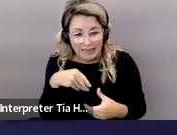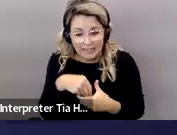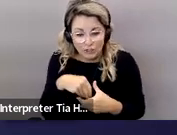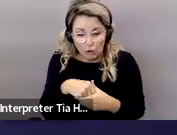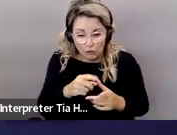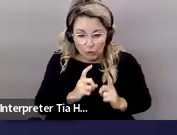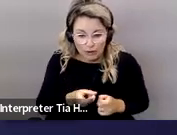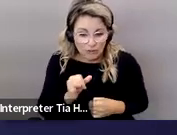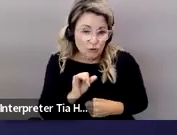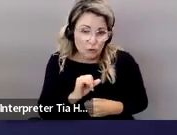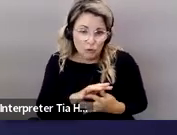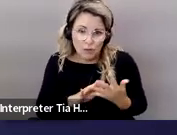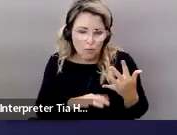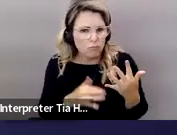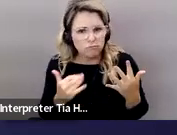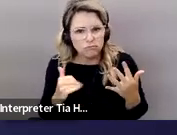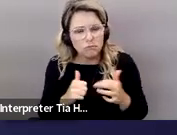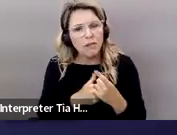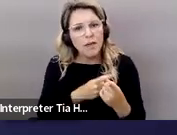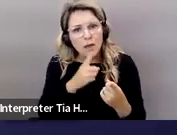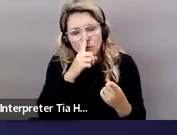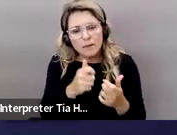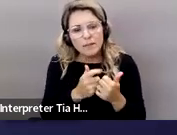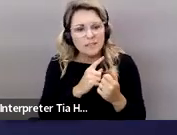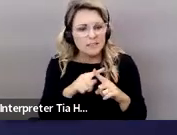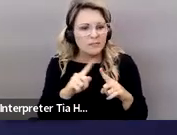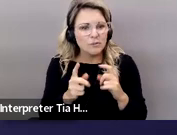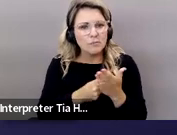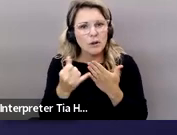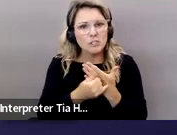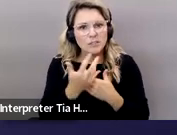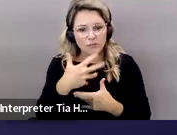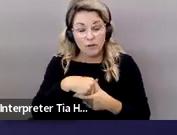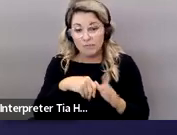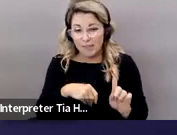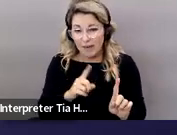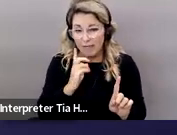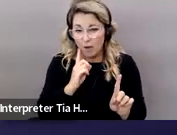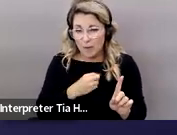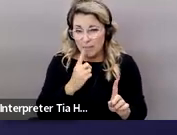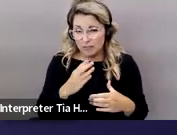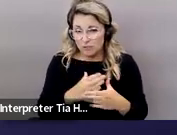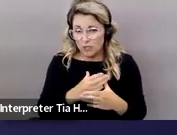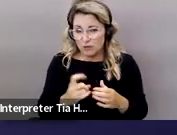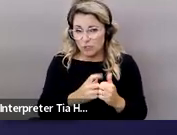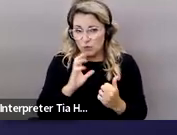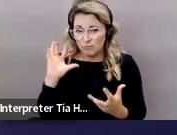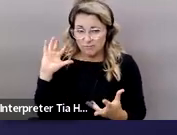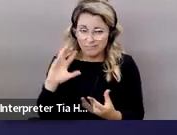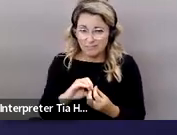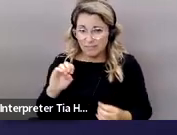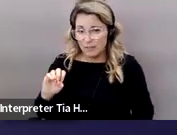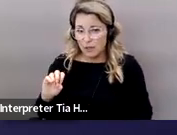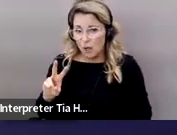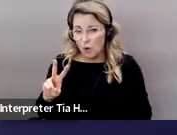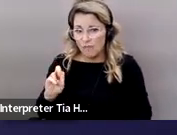in terms of the types of projects that folks have been involved with. But I just thought we might just share by way of overview, if you just say a